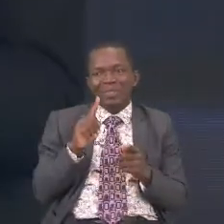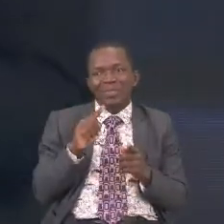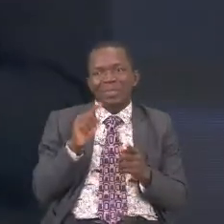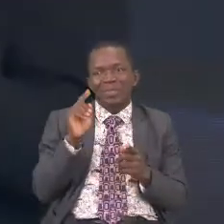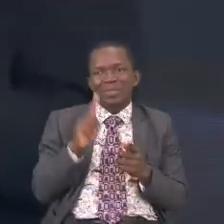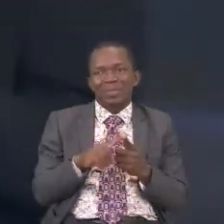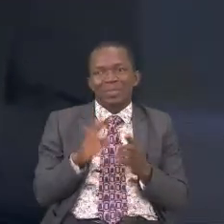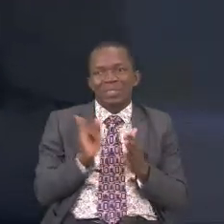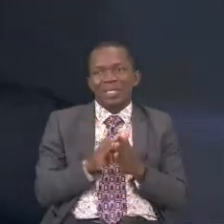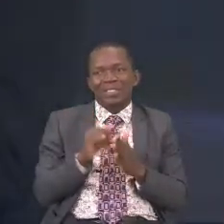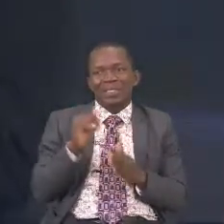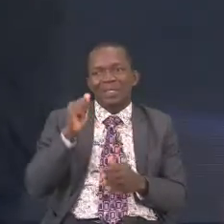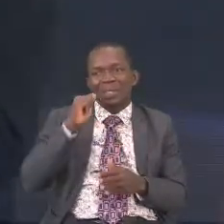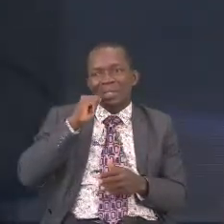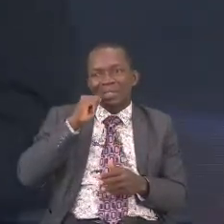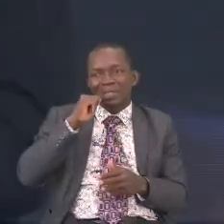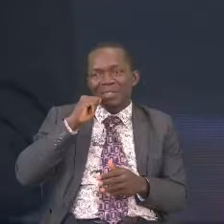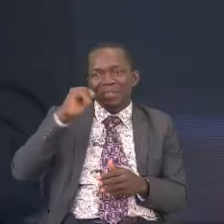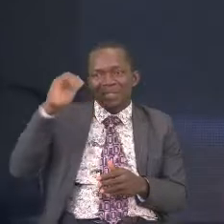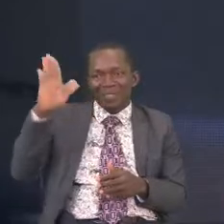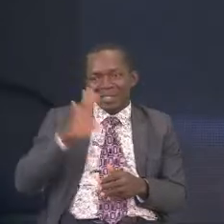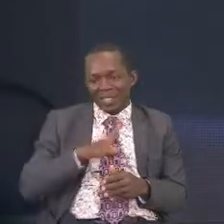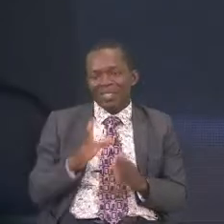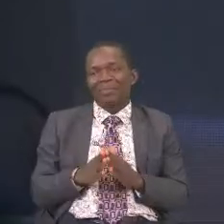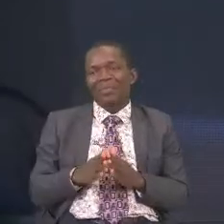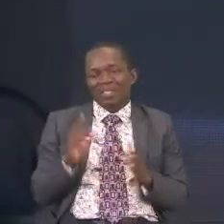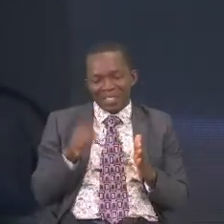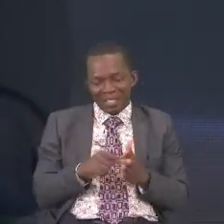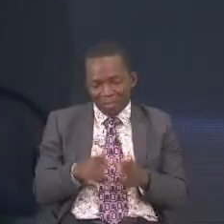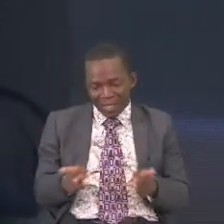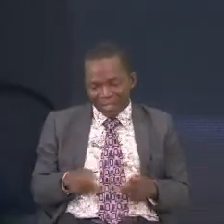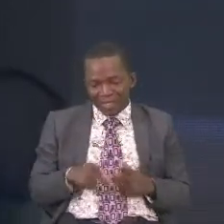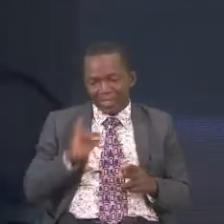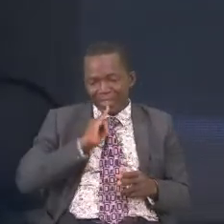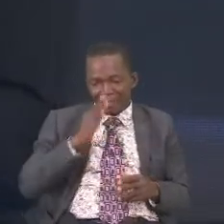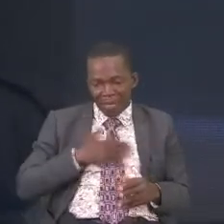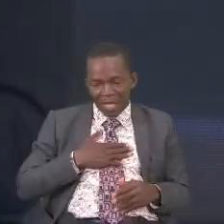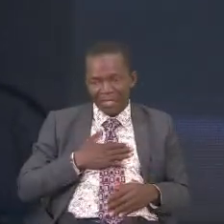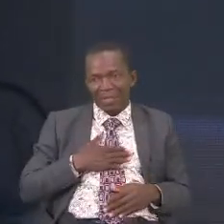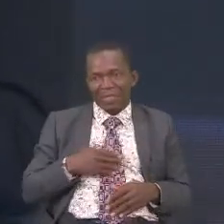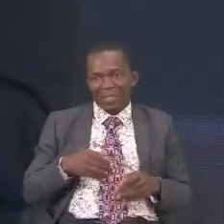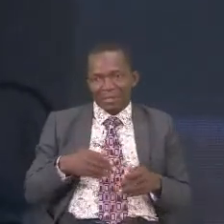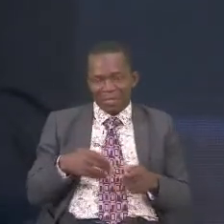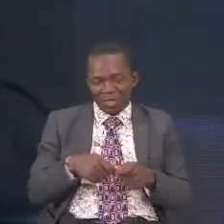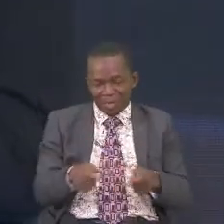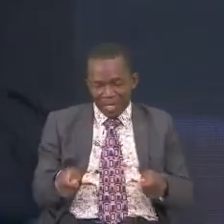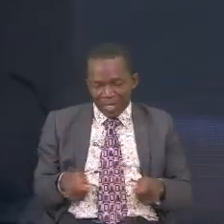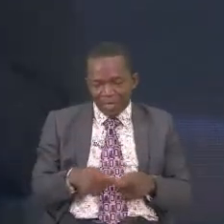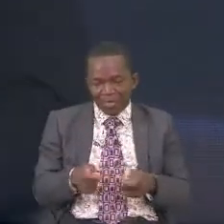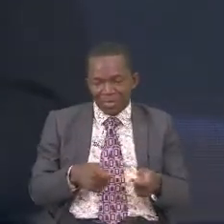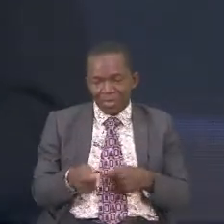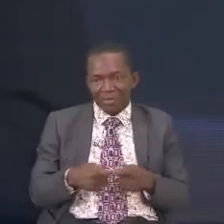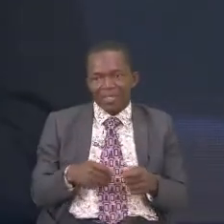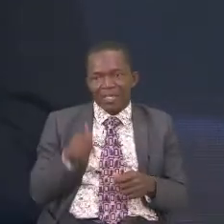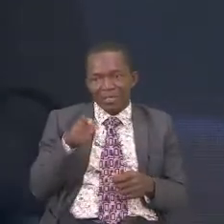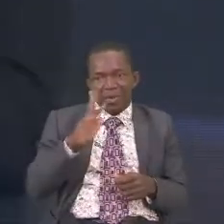don't understand. This territory belongs to us, and you are not permitted to